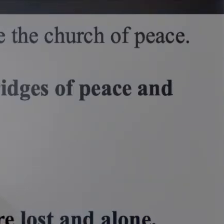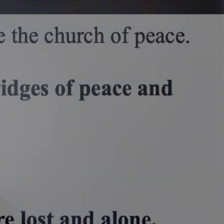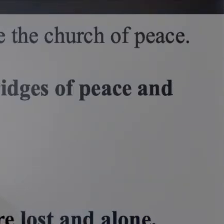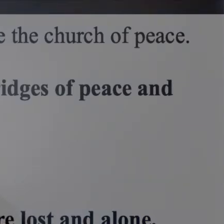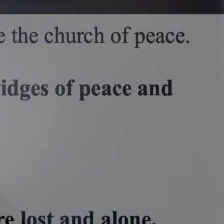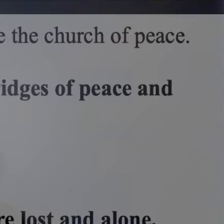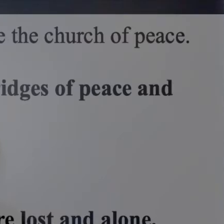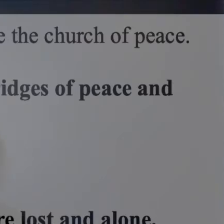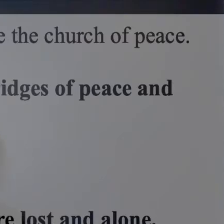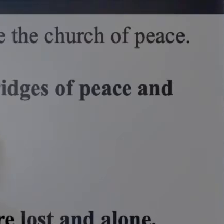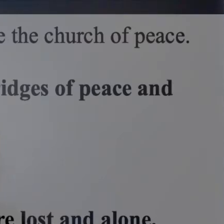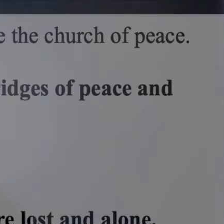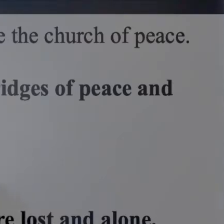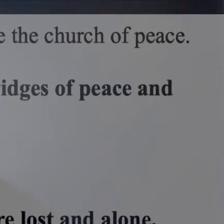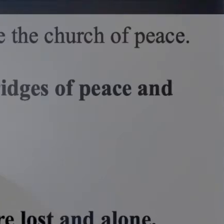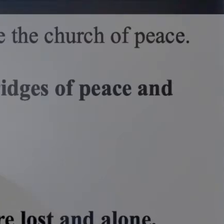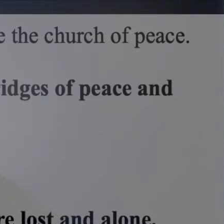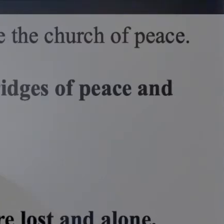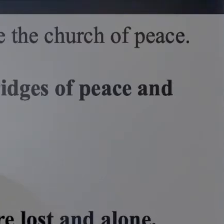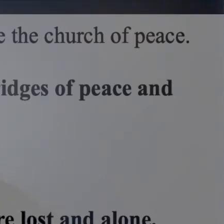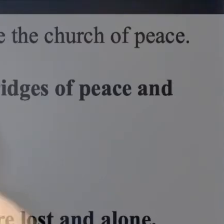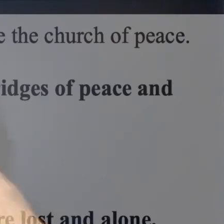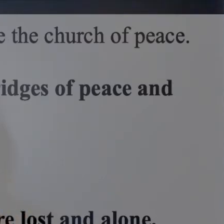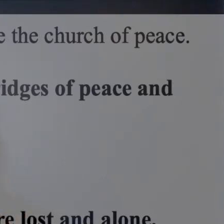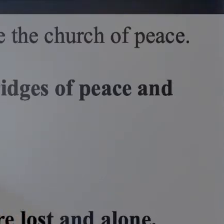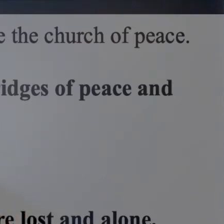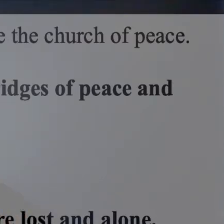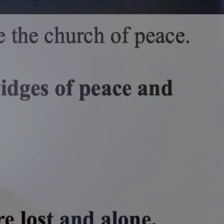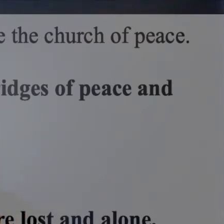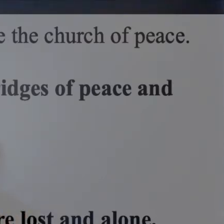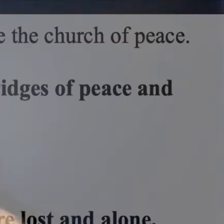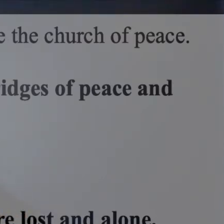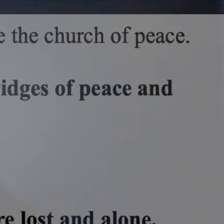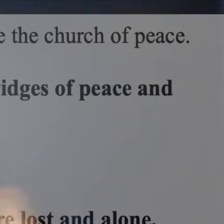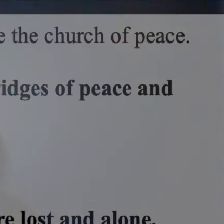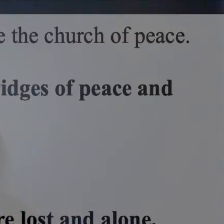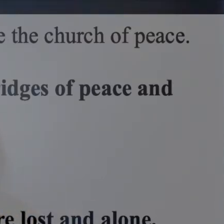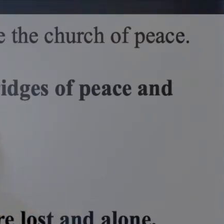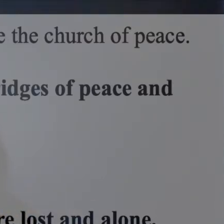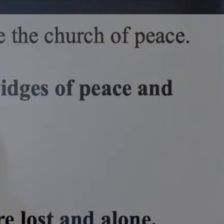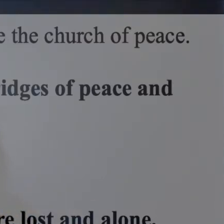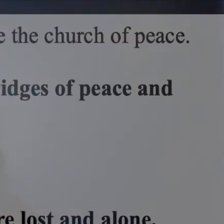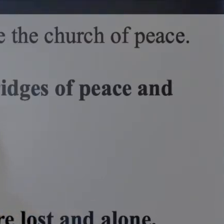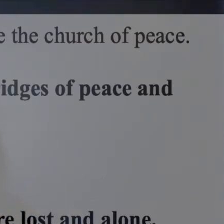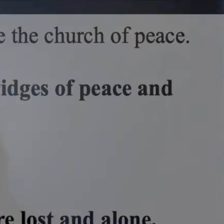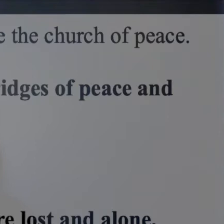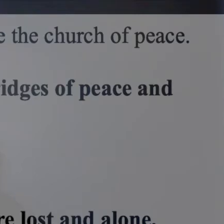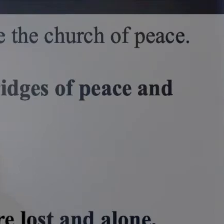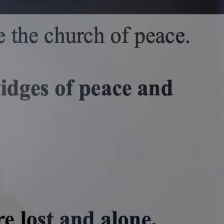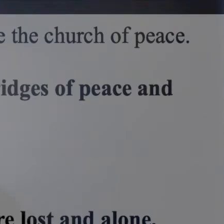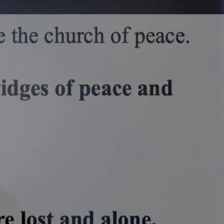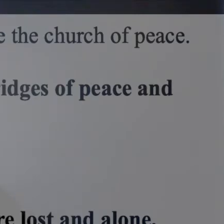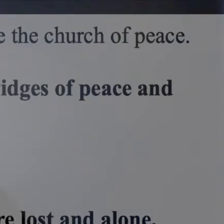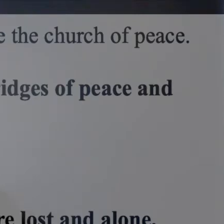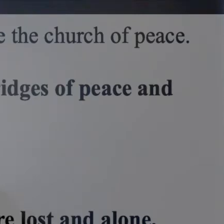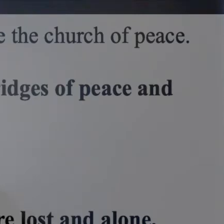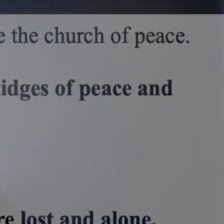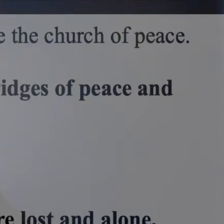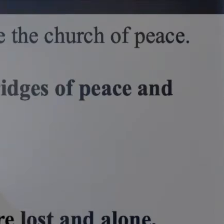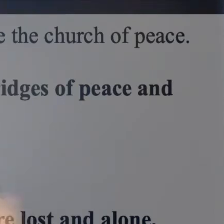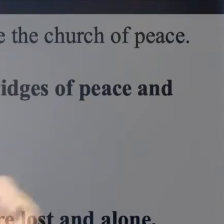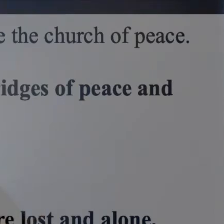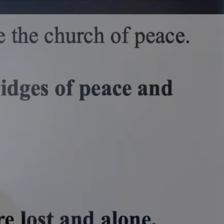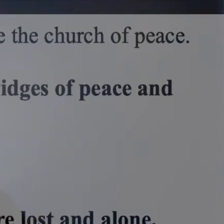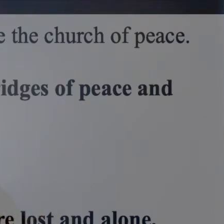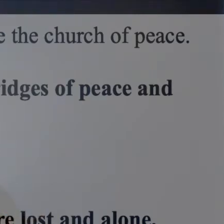Call us to be those who would build bridges of peace and communication. Help us